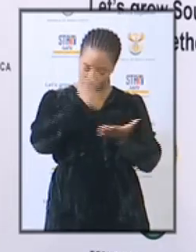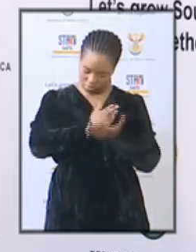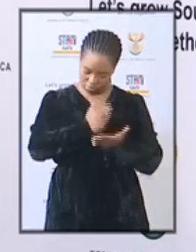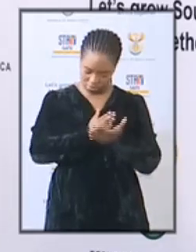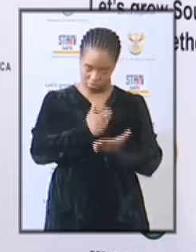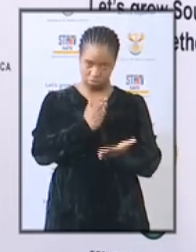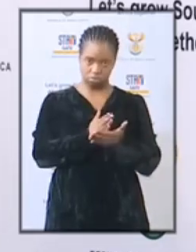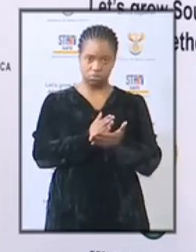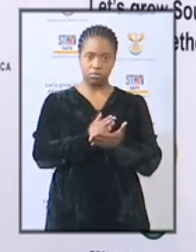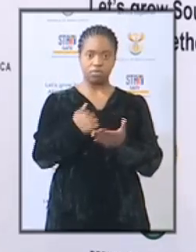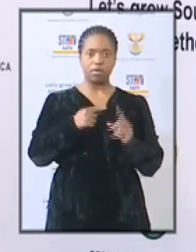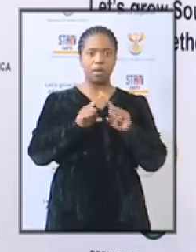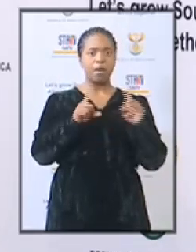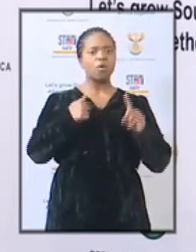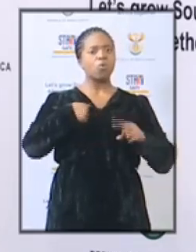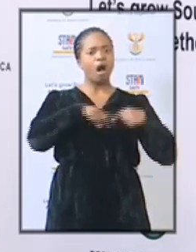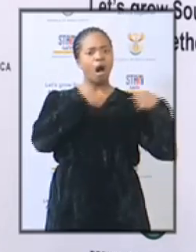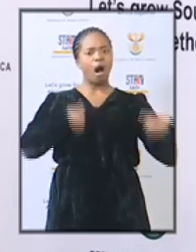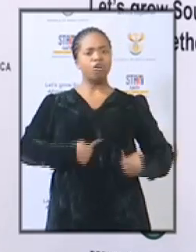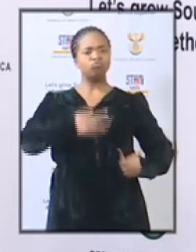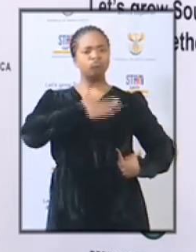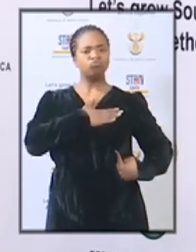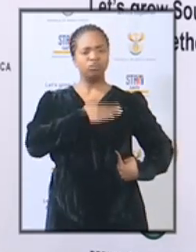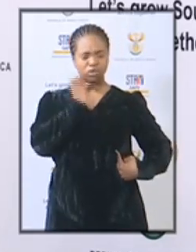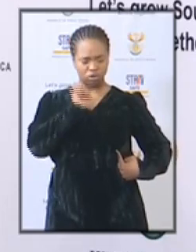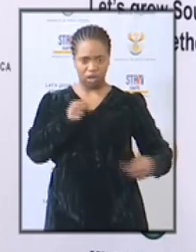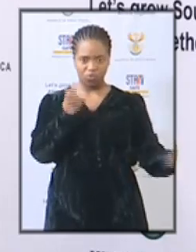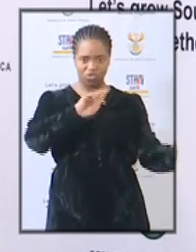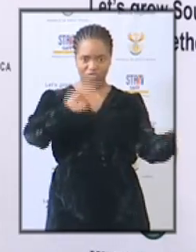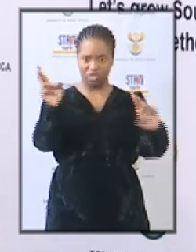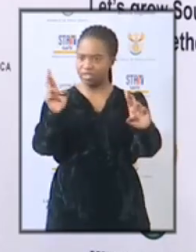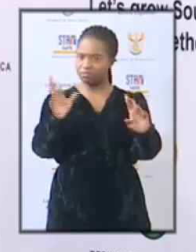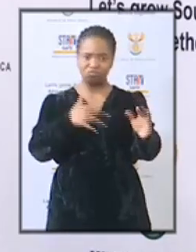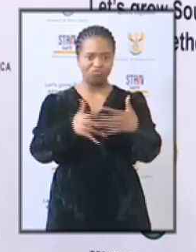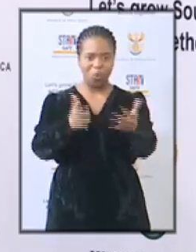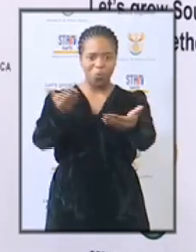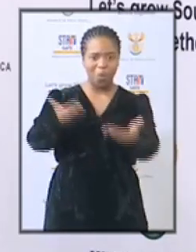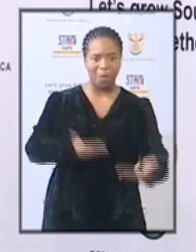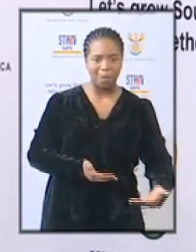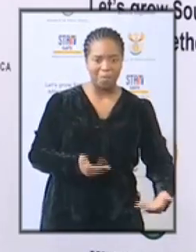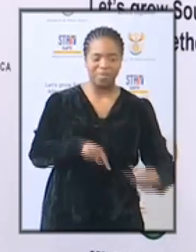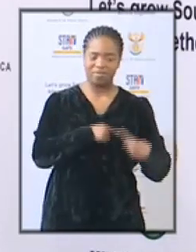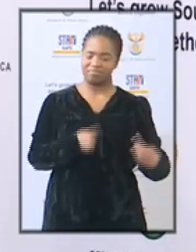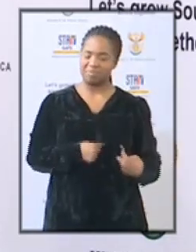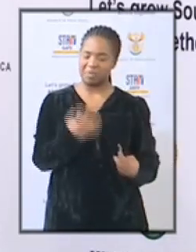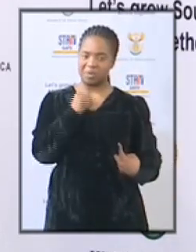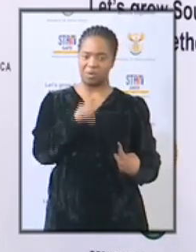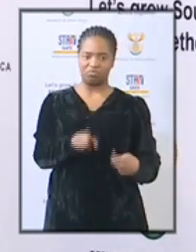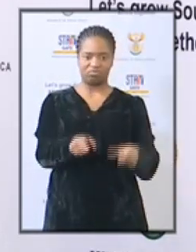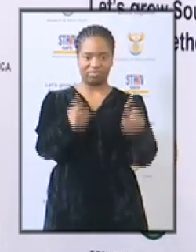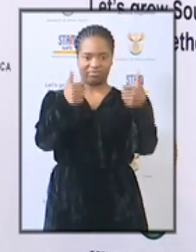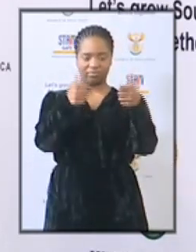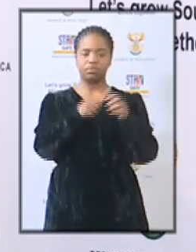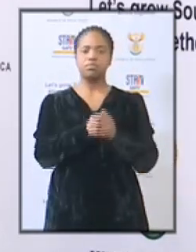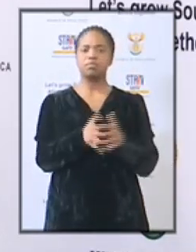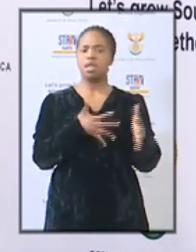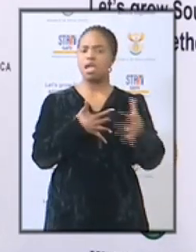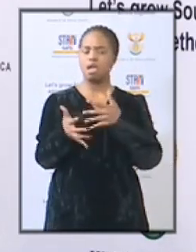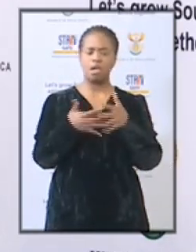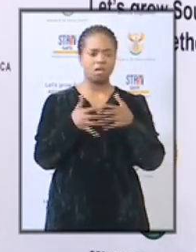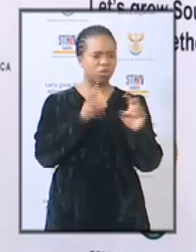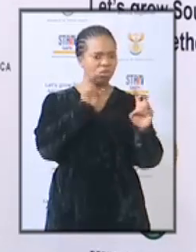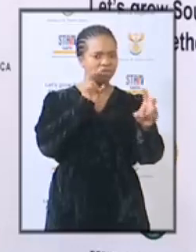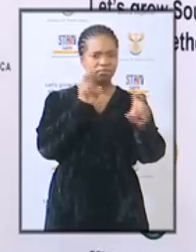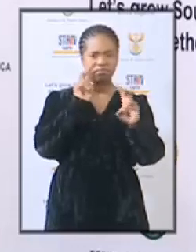sense of hospitality. The sector stands ready to host you wherever